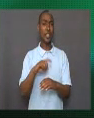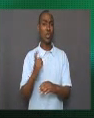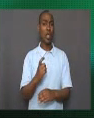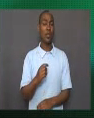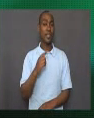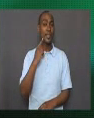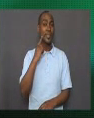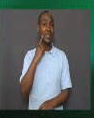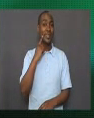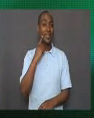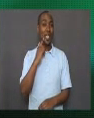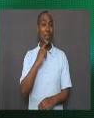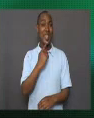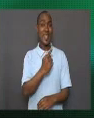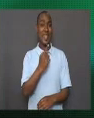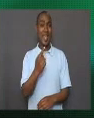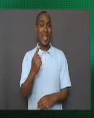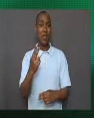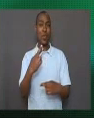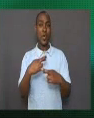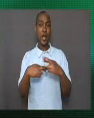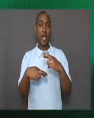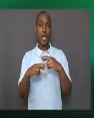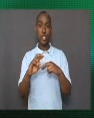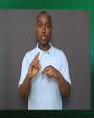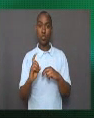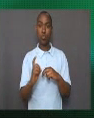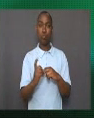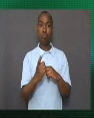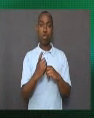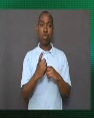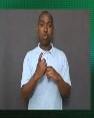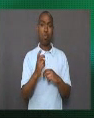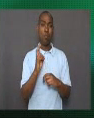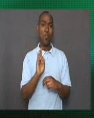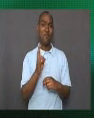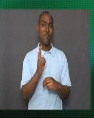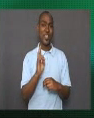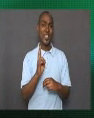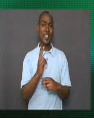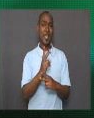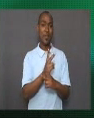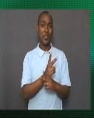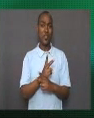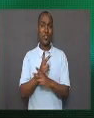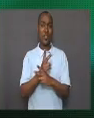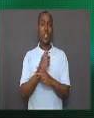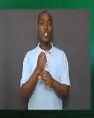ensure that the reactions take place in a rapid and controlled